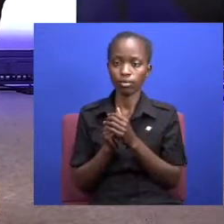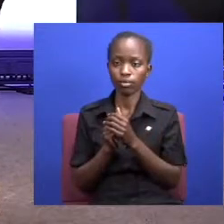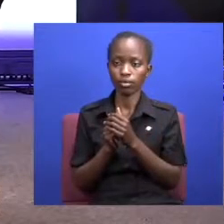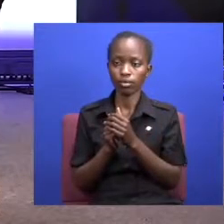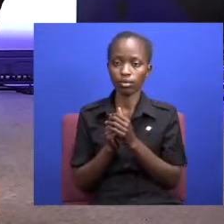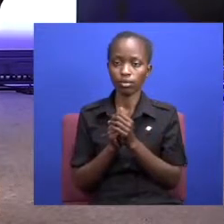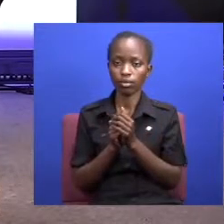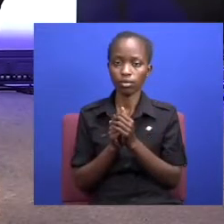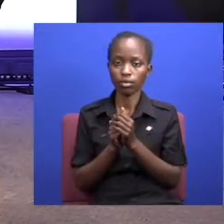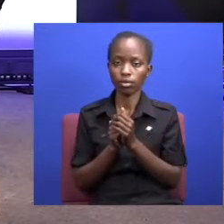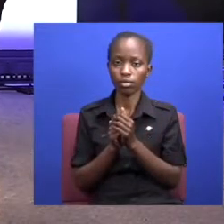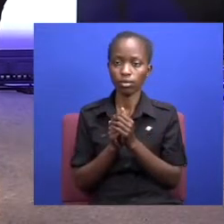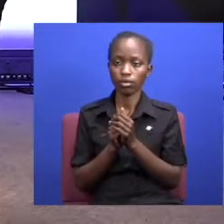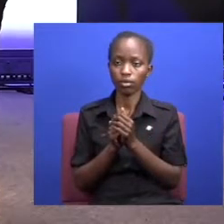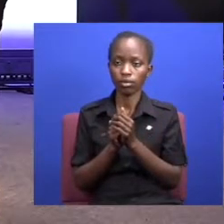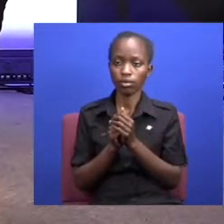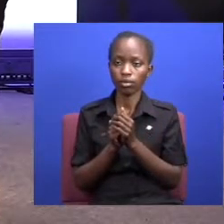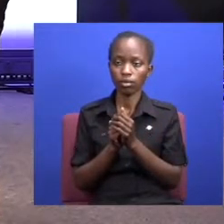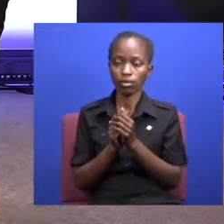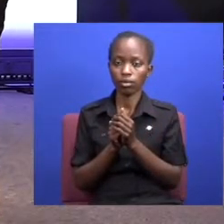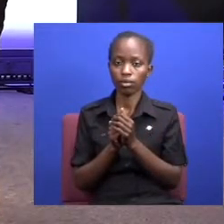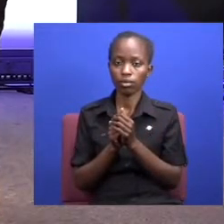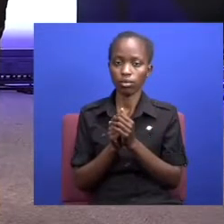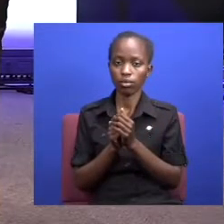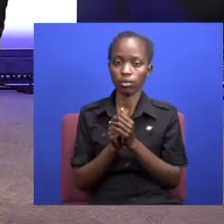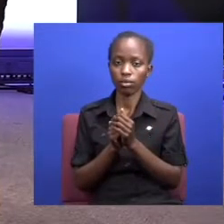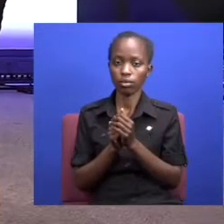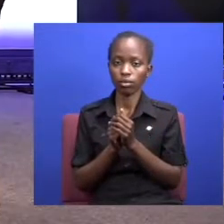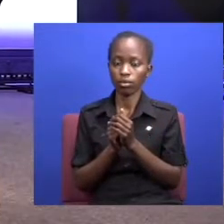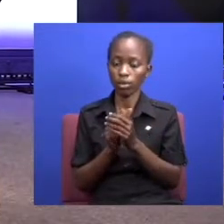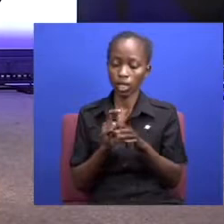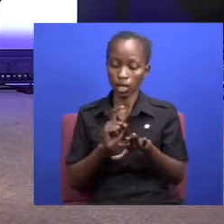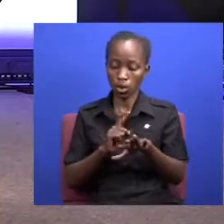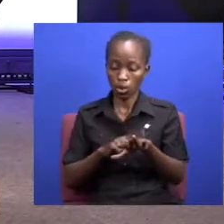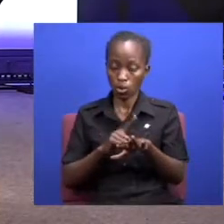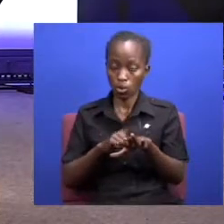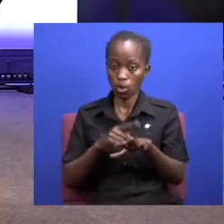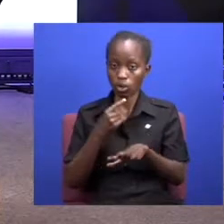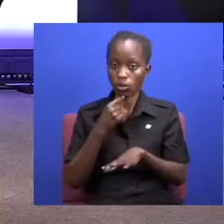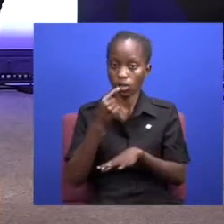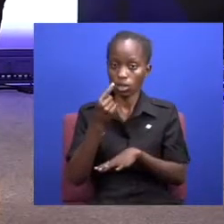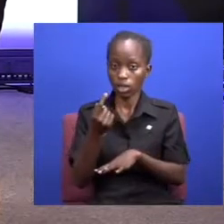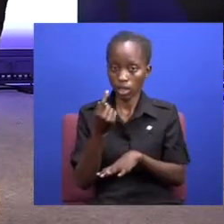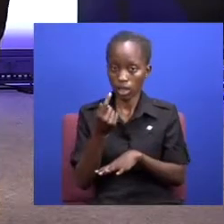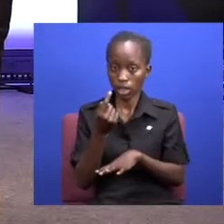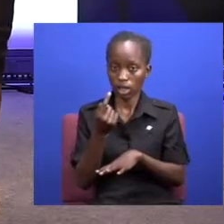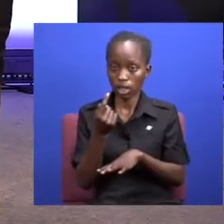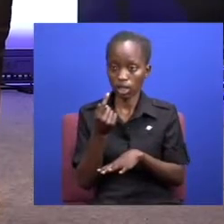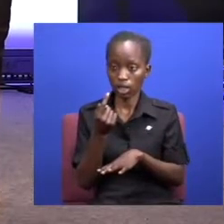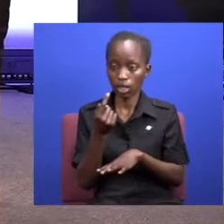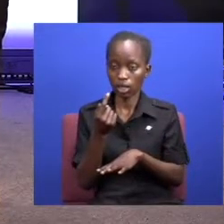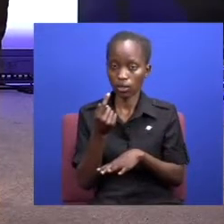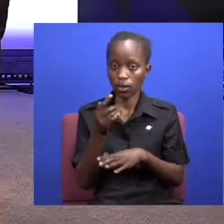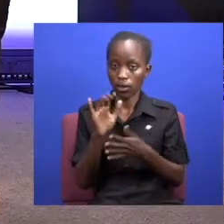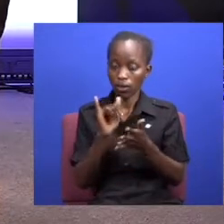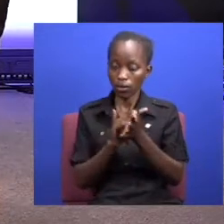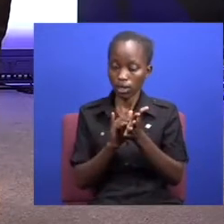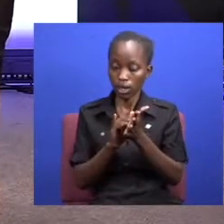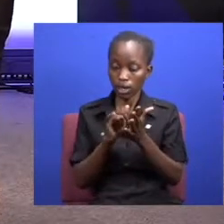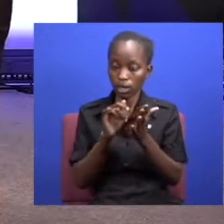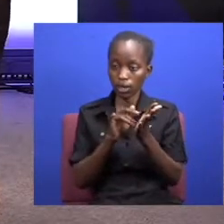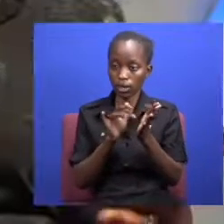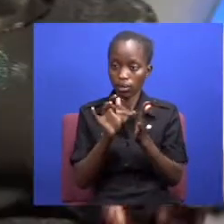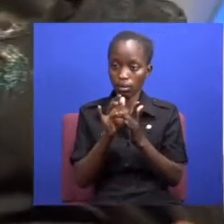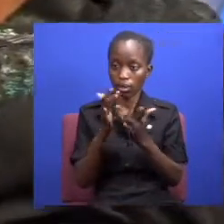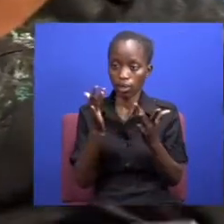it's so rich that I just have to stay, you know, away and just unpack, is when you say that, and it's really from the Word of God, that the